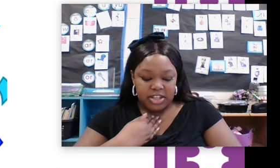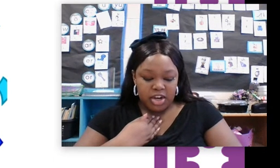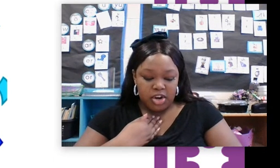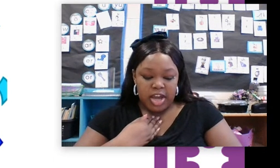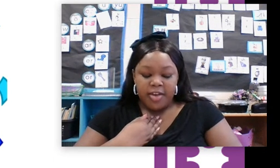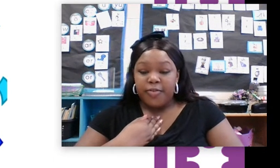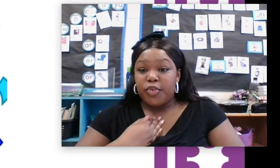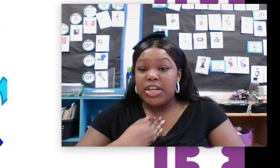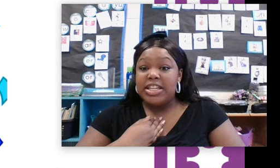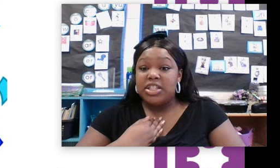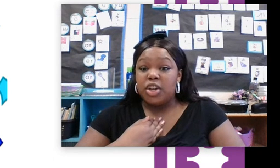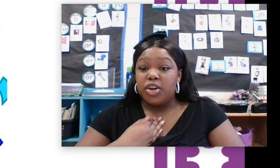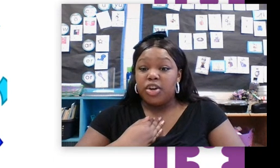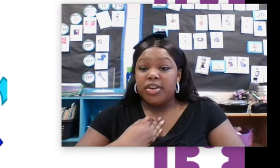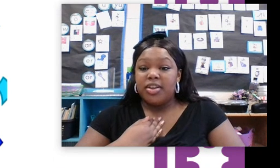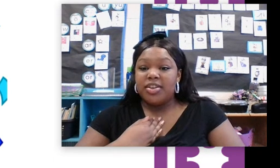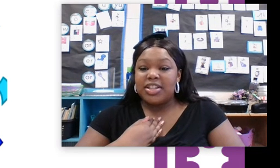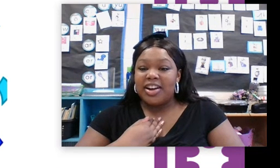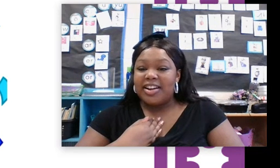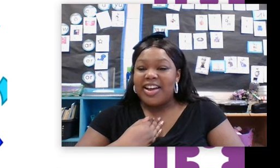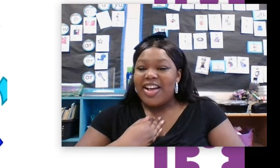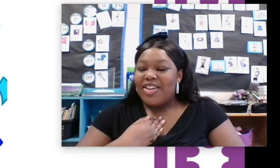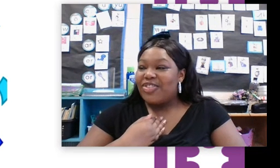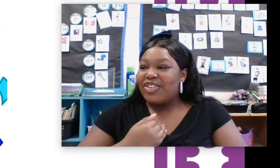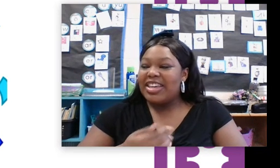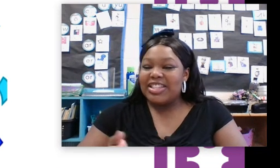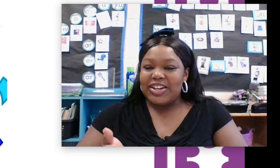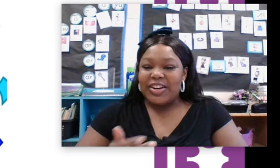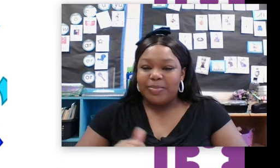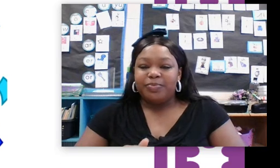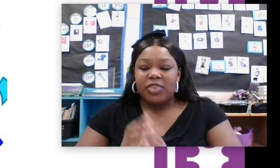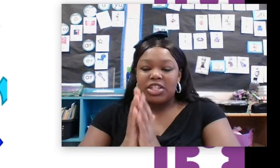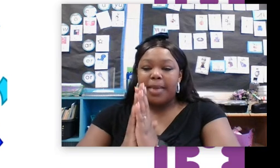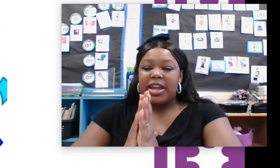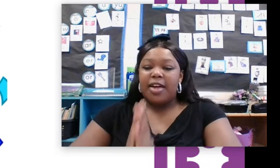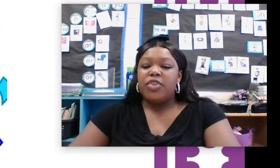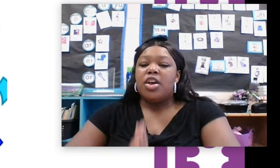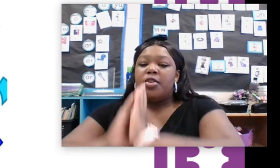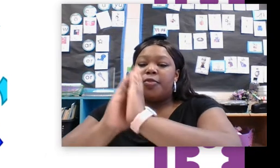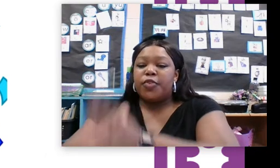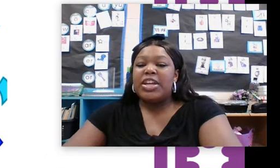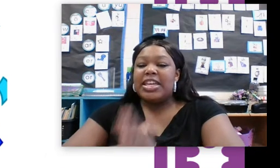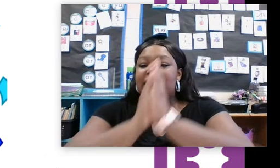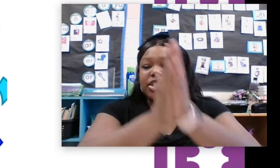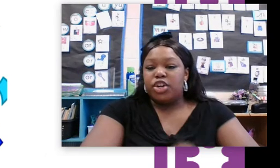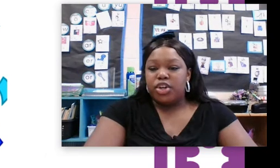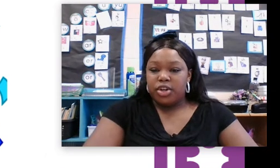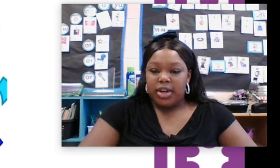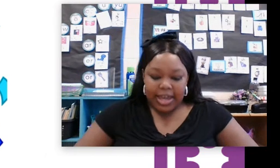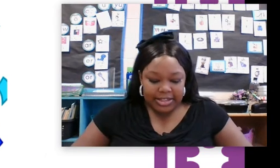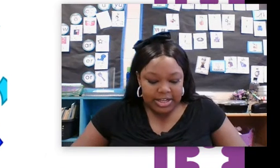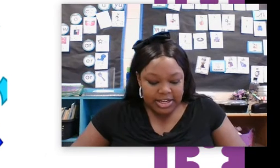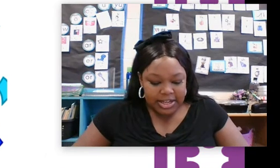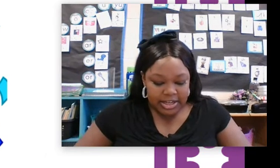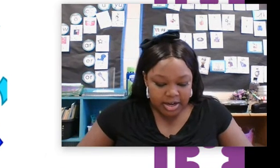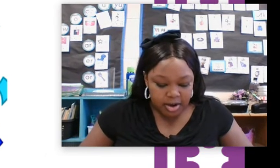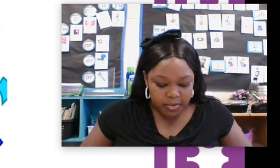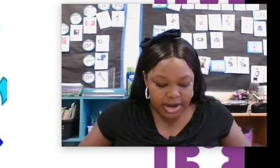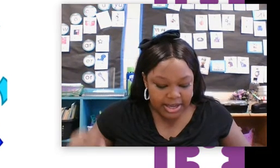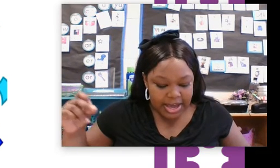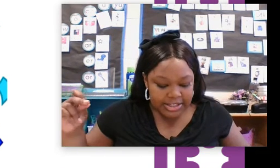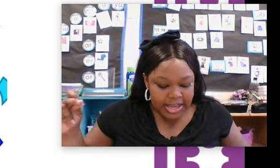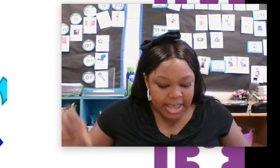Good. My turn, freezer. Your turn, freezer. Chop it out. Freezer. Excellent.